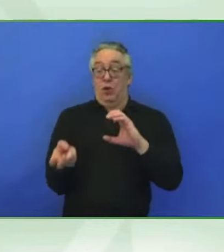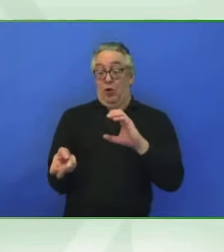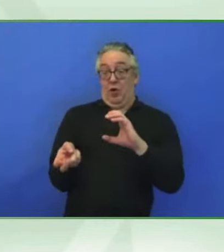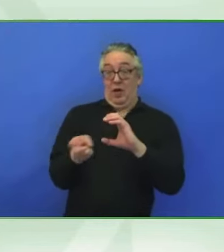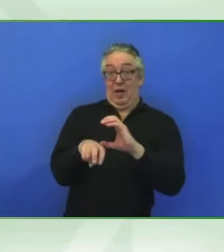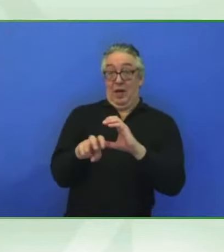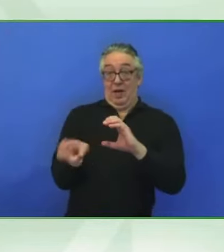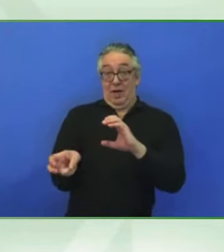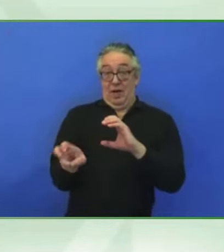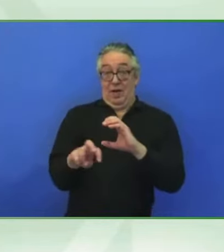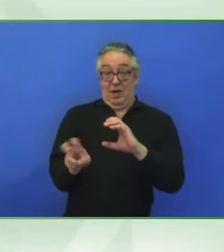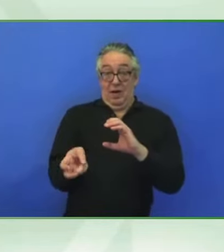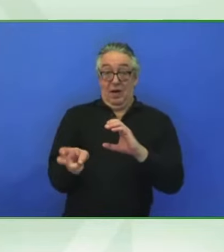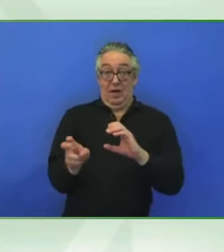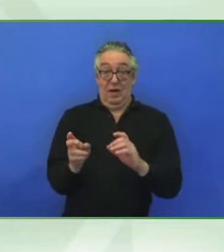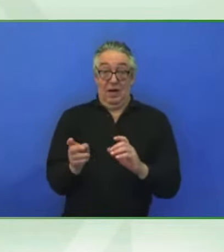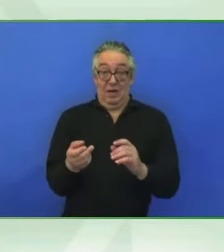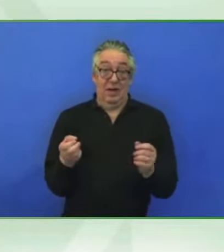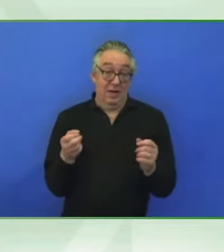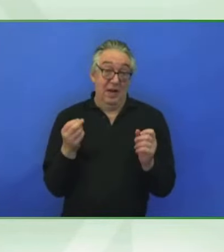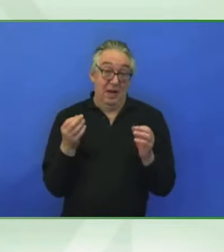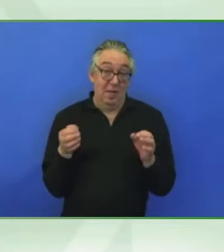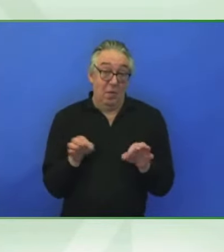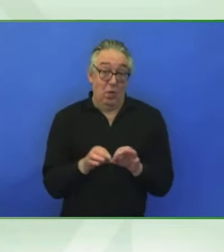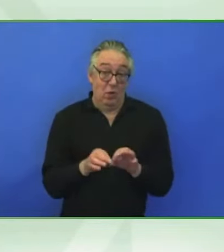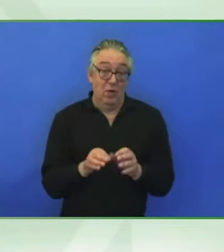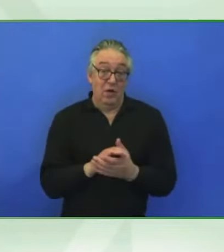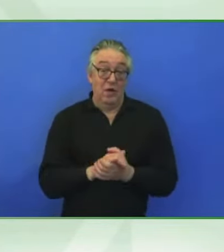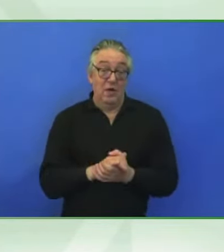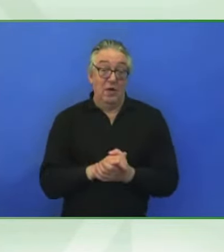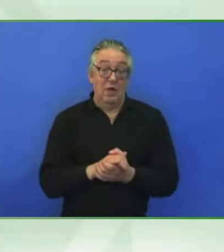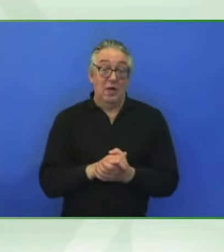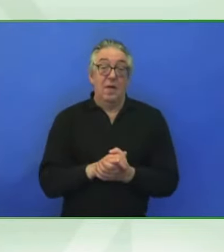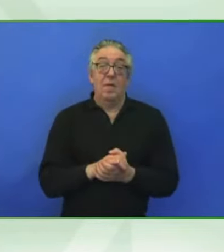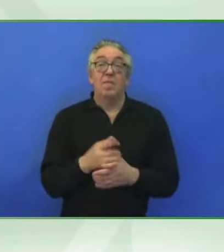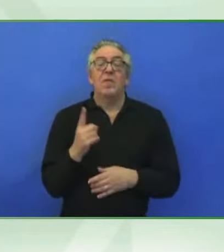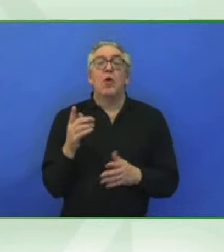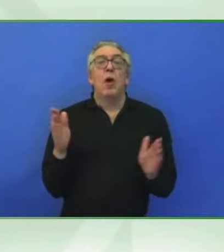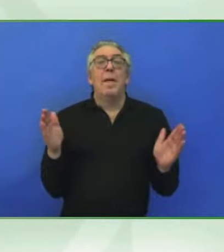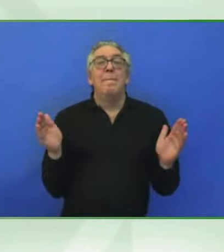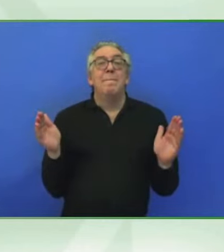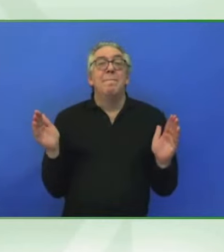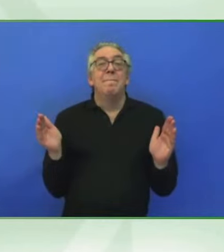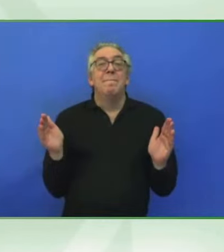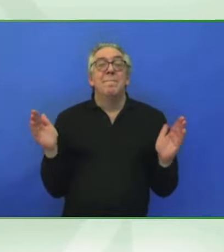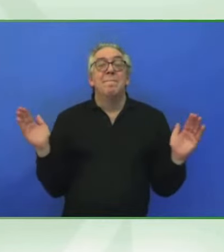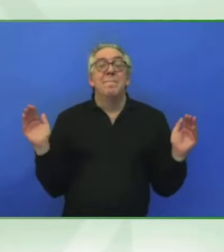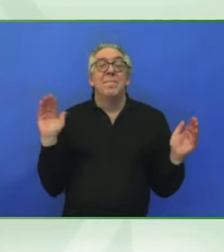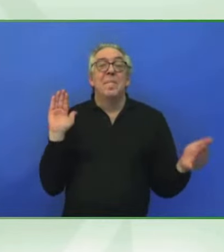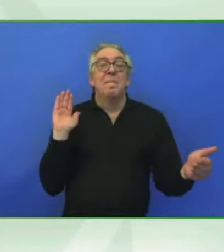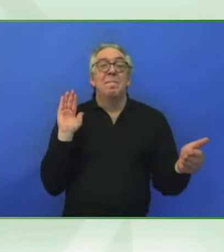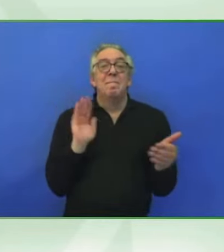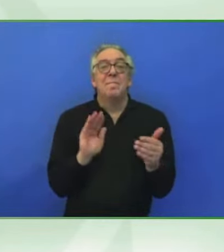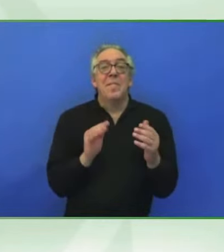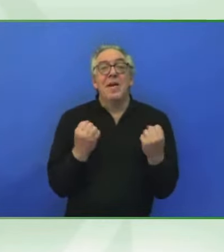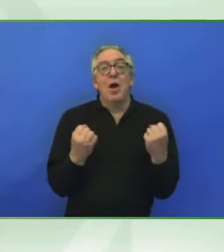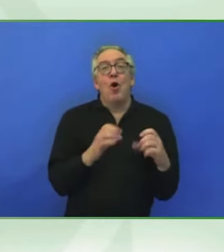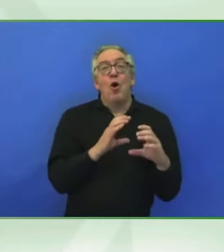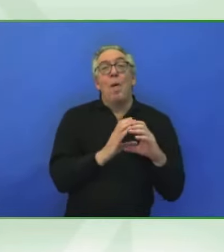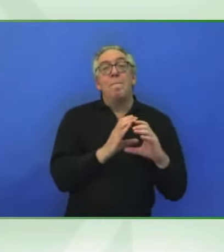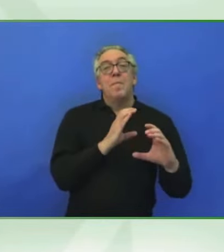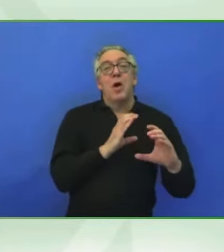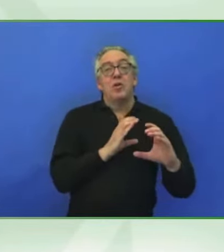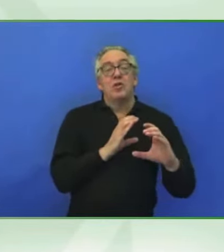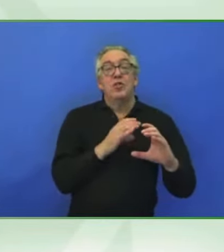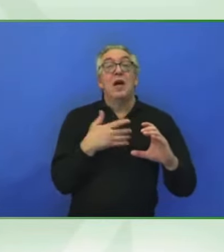people drive. And one of the things about this minibus taxi, which is unusual, is it has normal side access, which